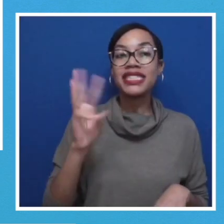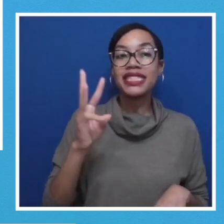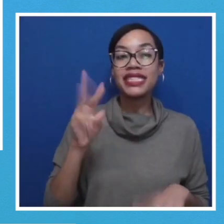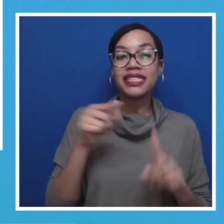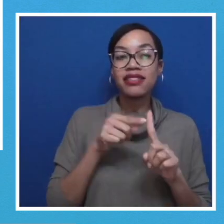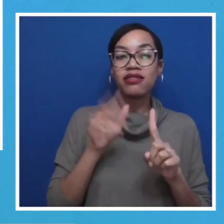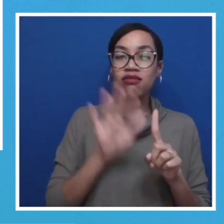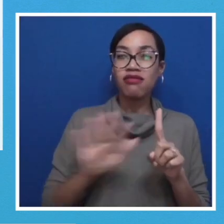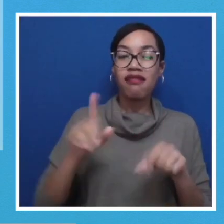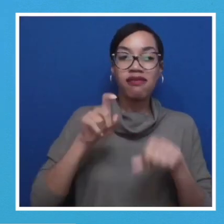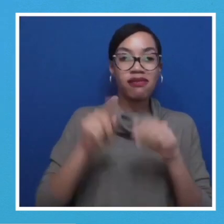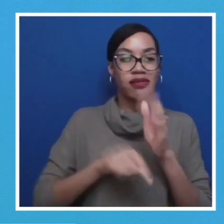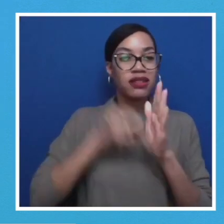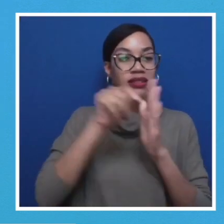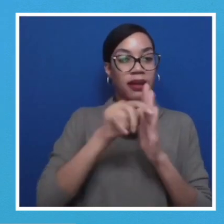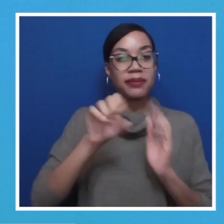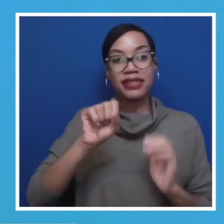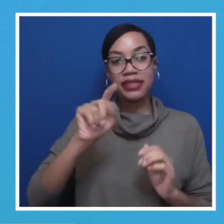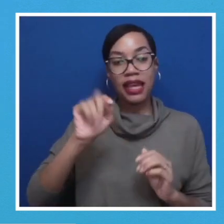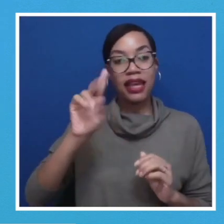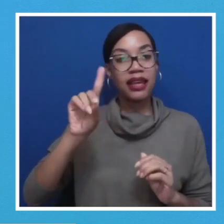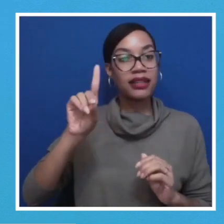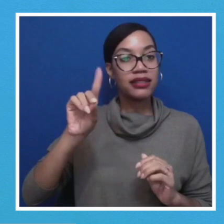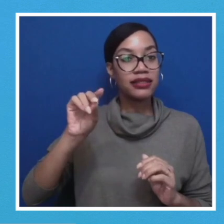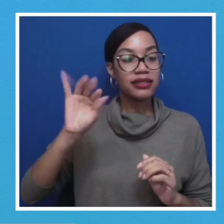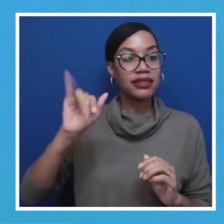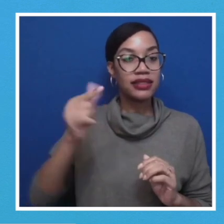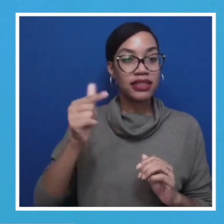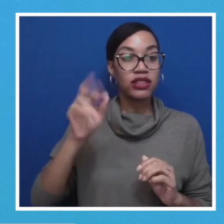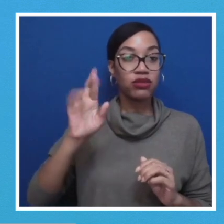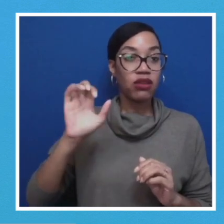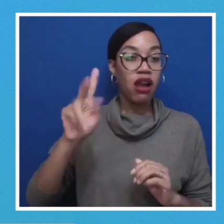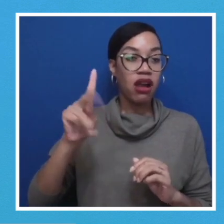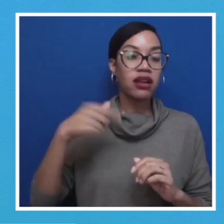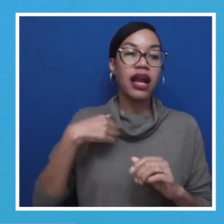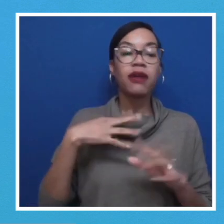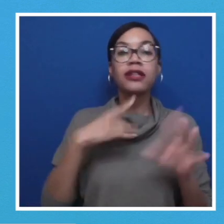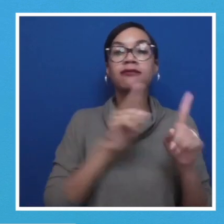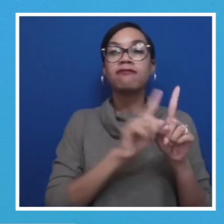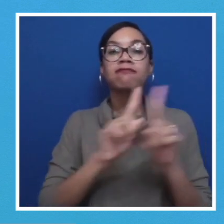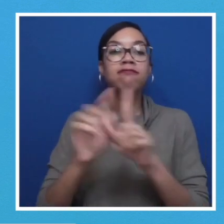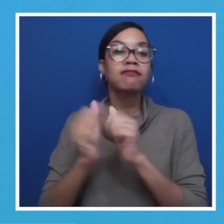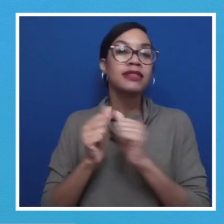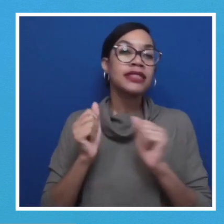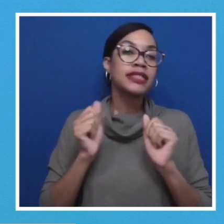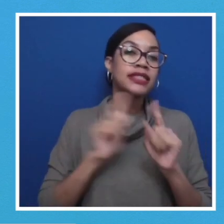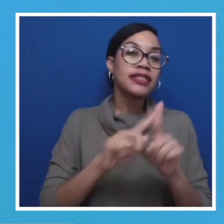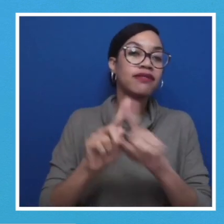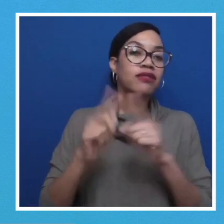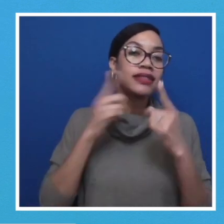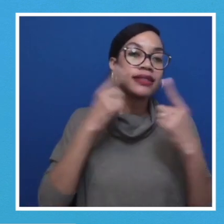Rock, I'm with a bunch of celebrities and we're all sort of into this bank divestment thing. We've realized that